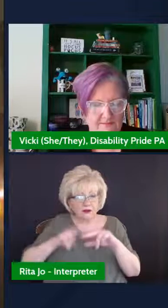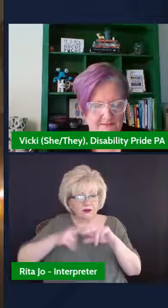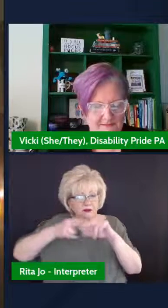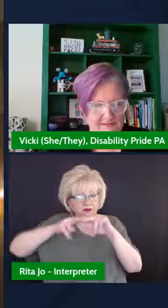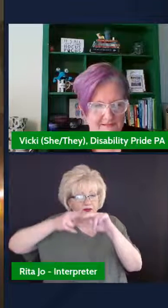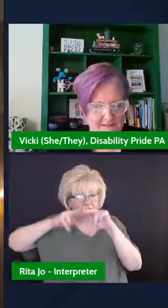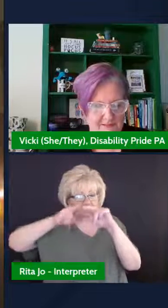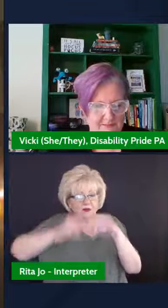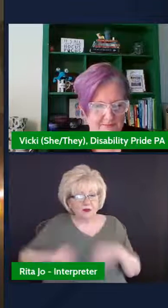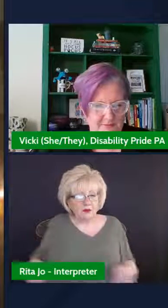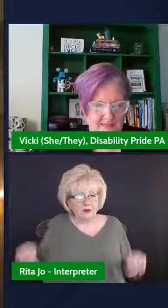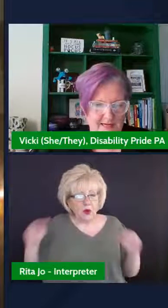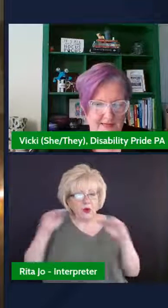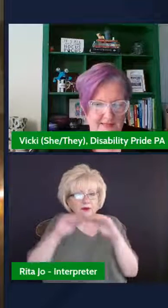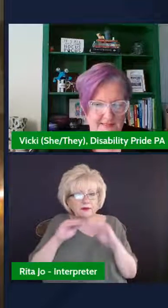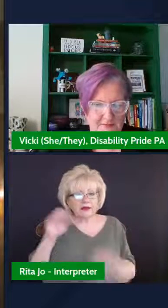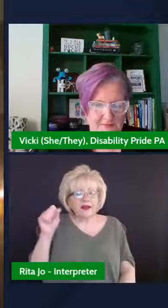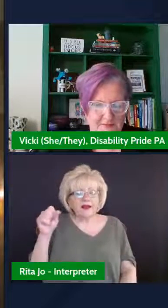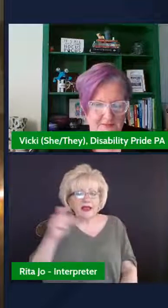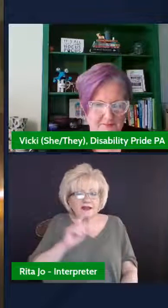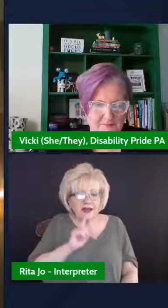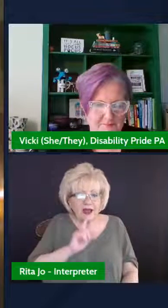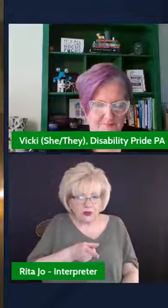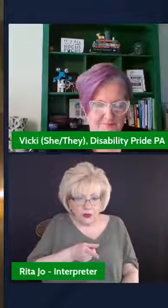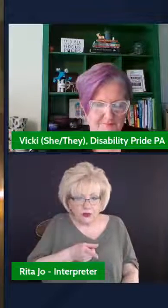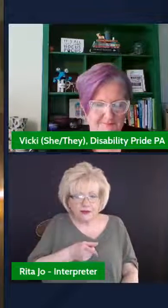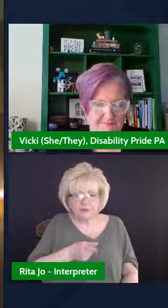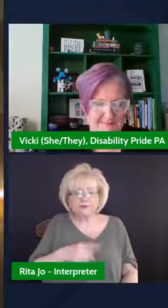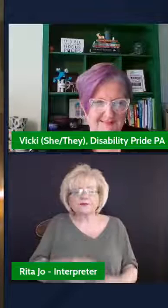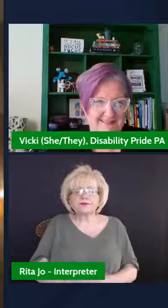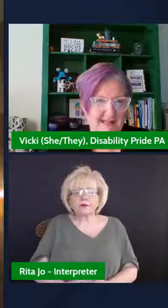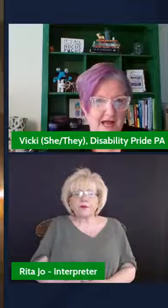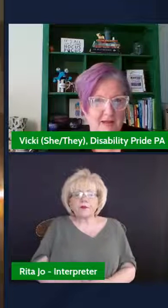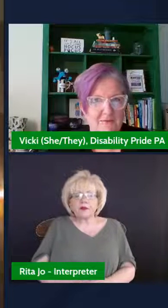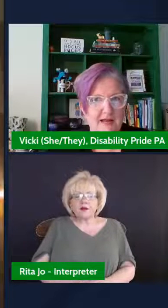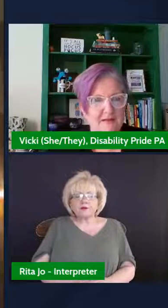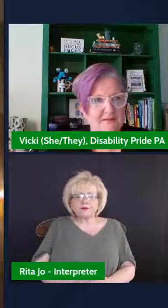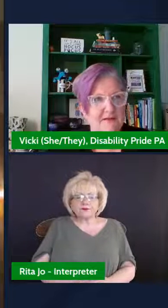Absolutely. I tell,